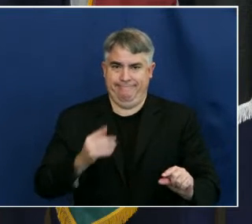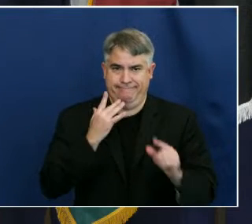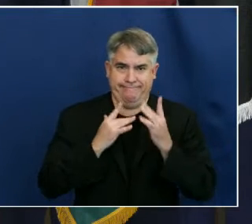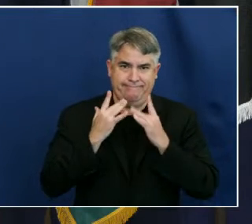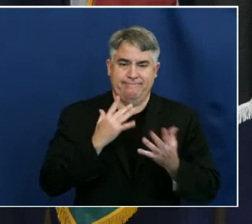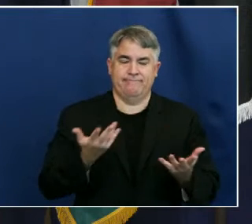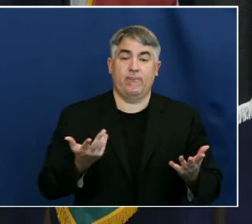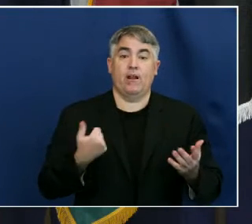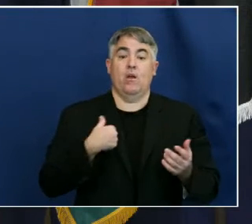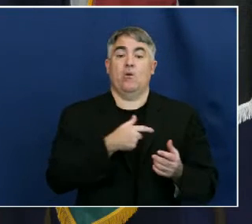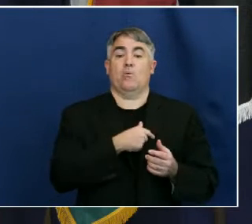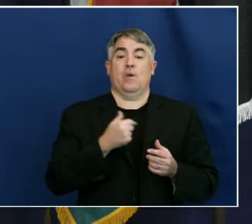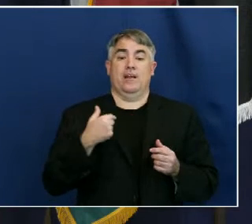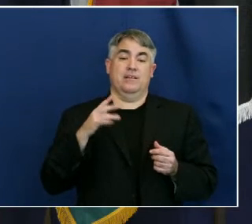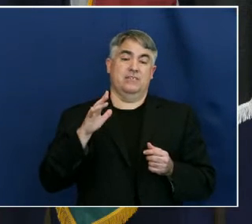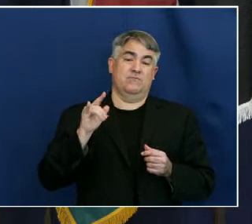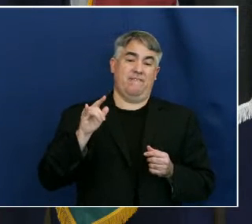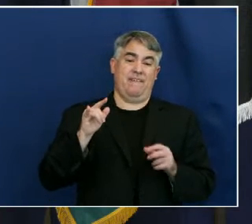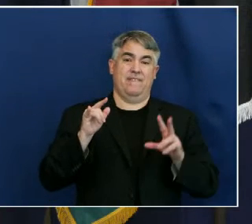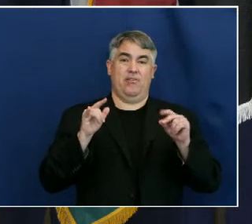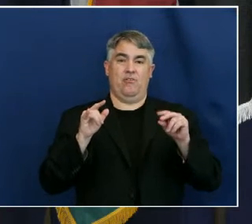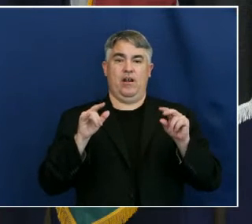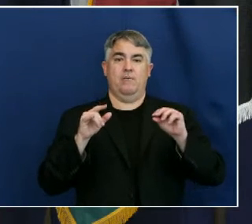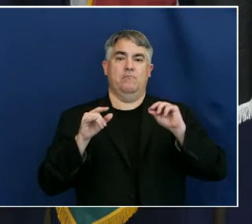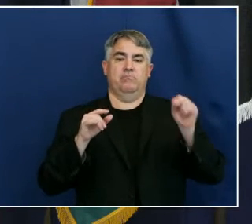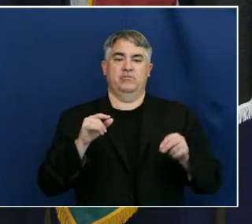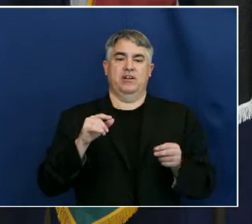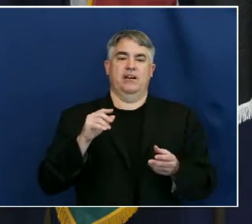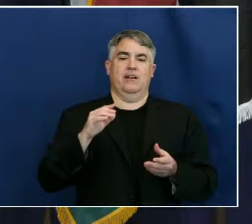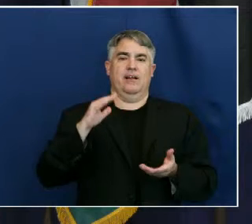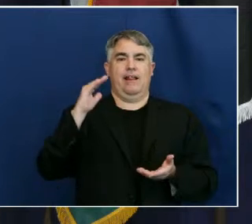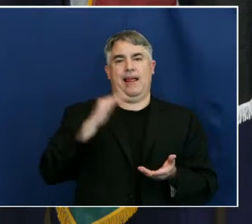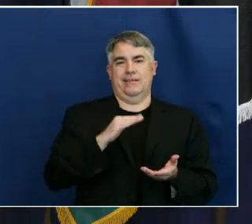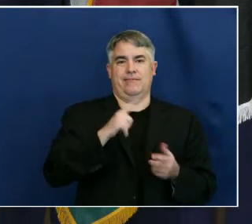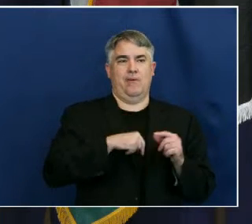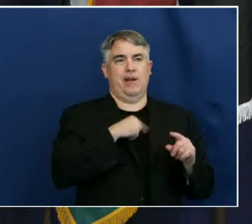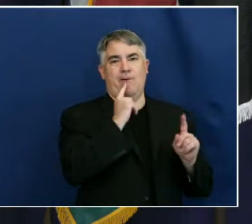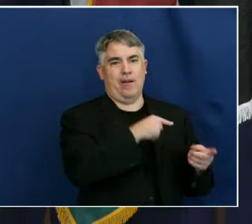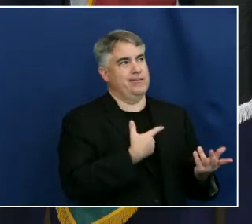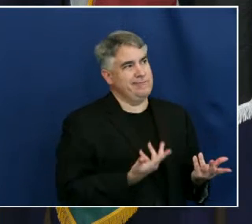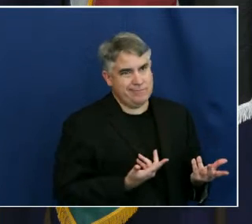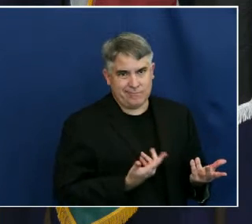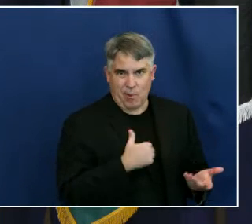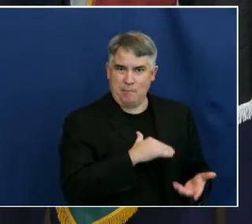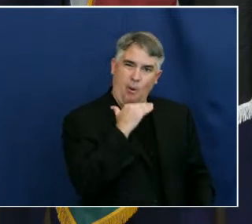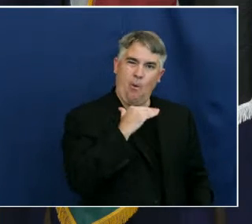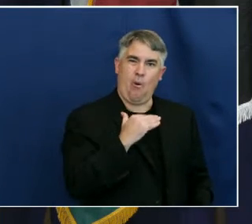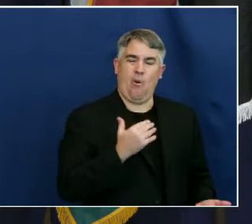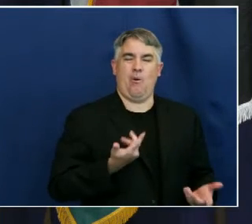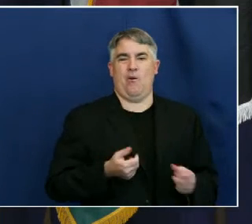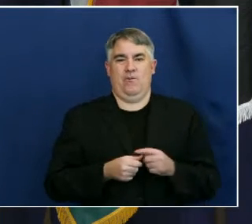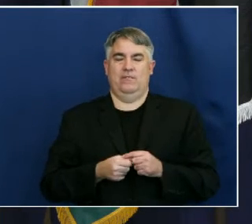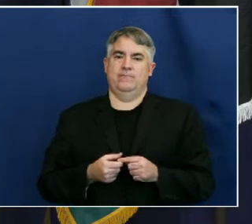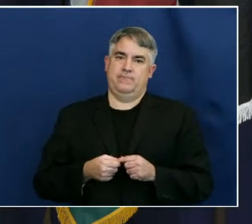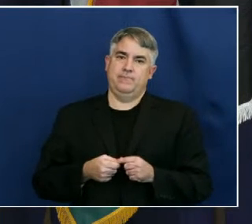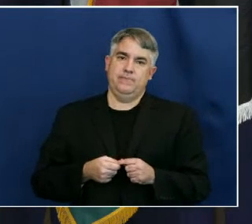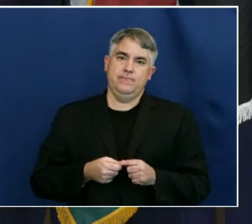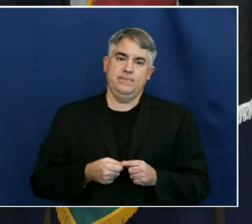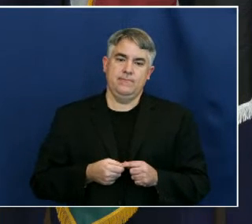and 30%. So that's where we are, and the good news is that we should